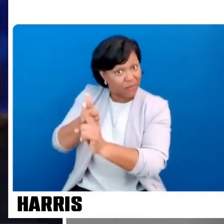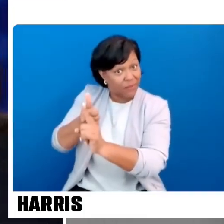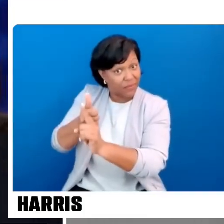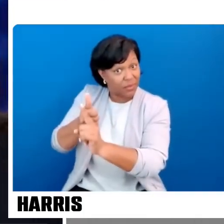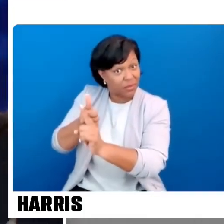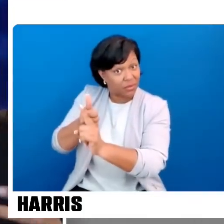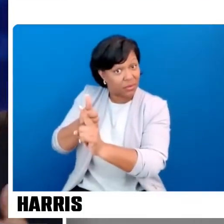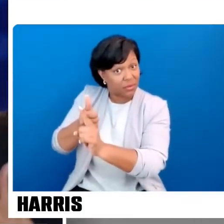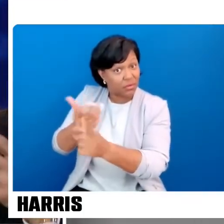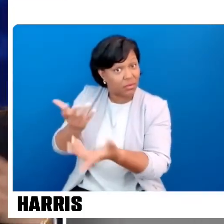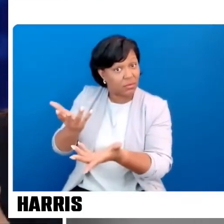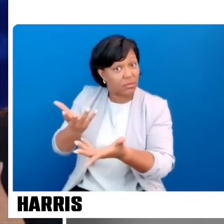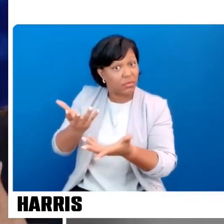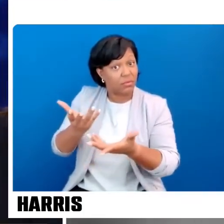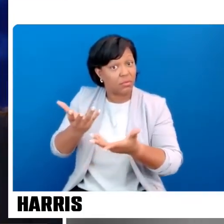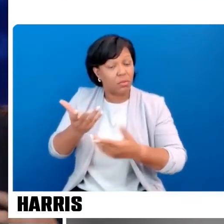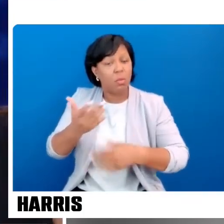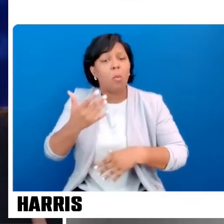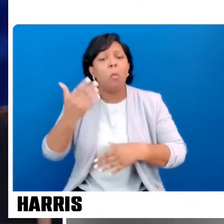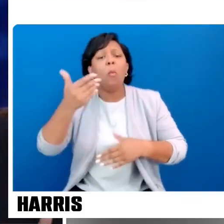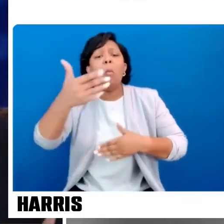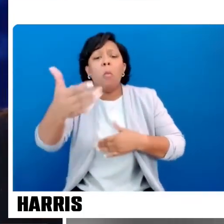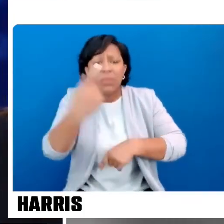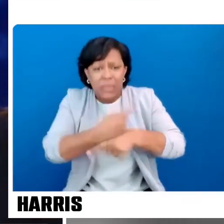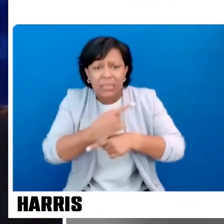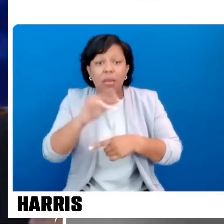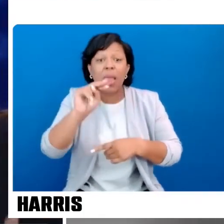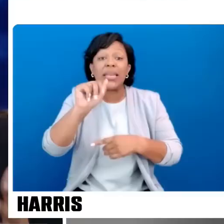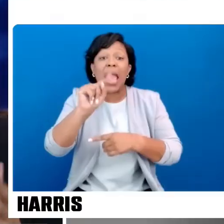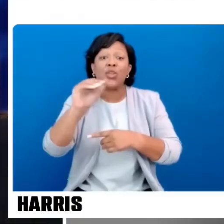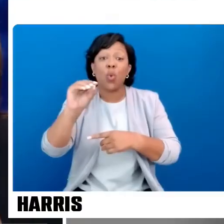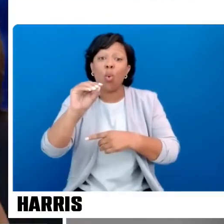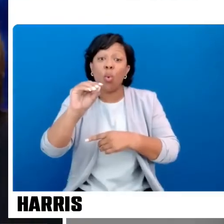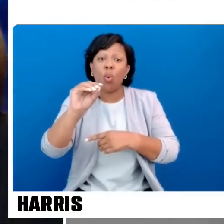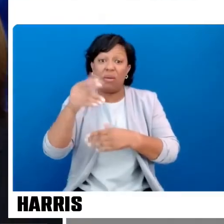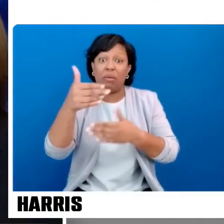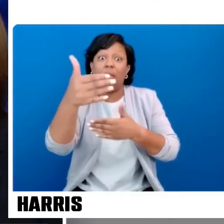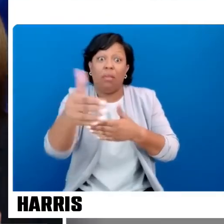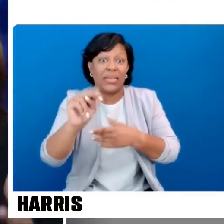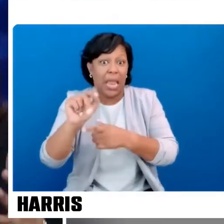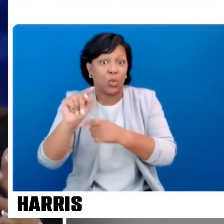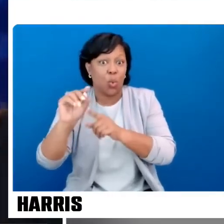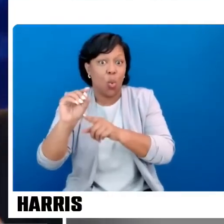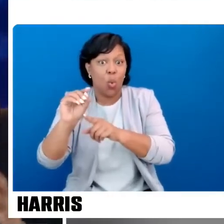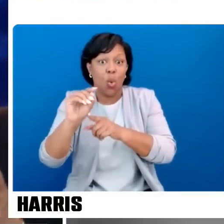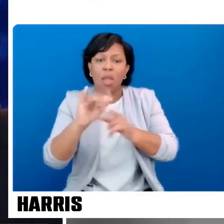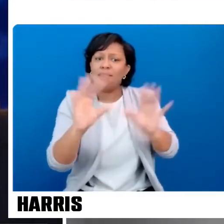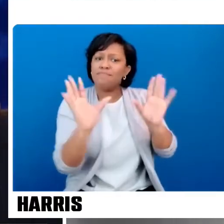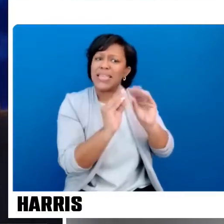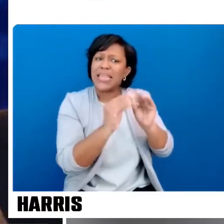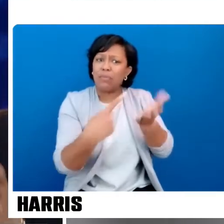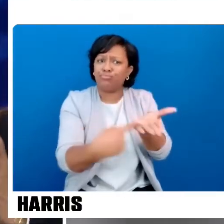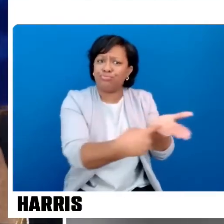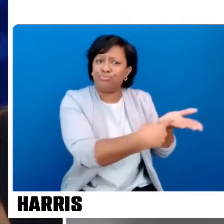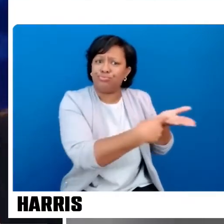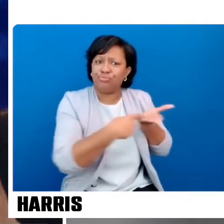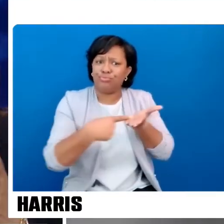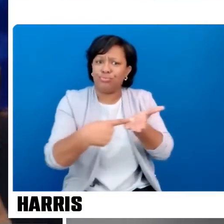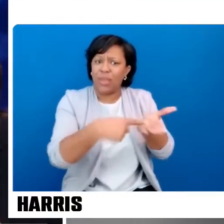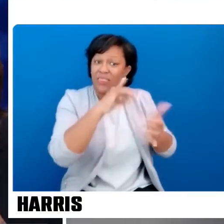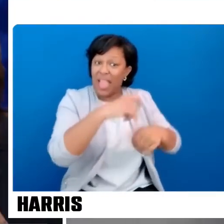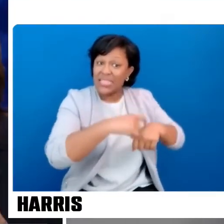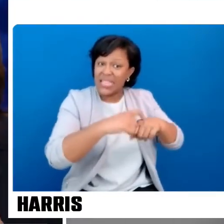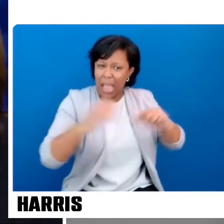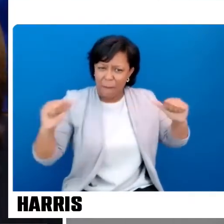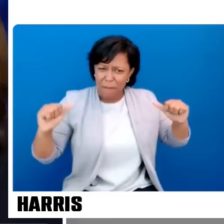Romania. And through the work that I and others did, we brought 50 countries together to support Ukraine in its